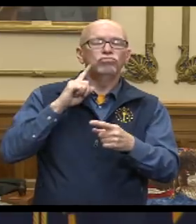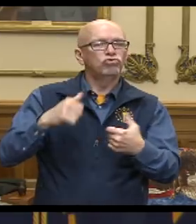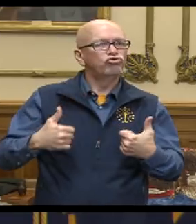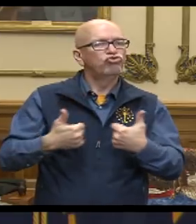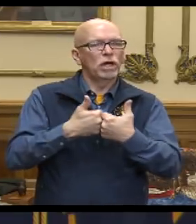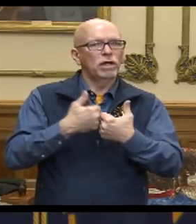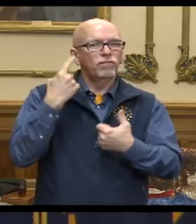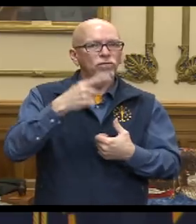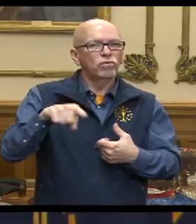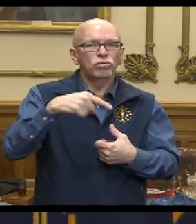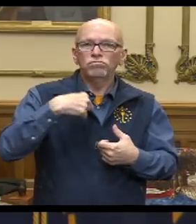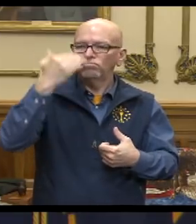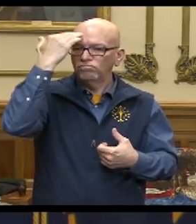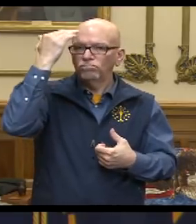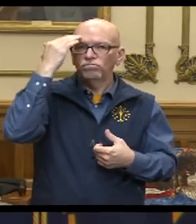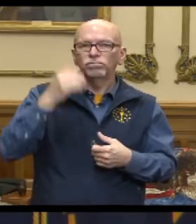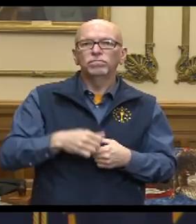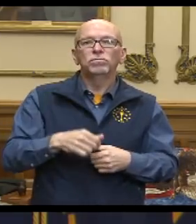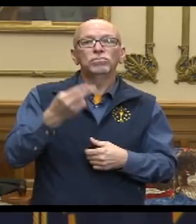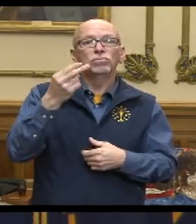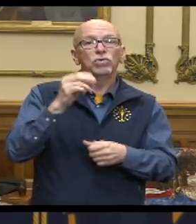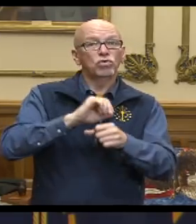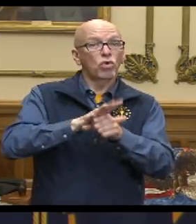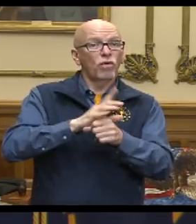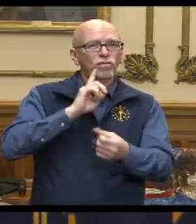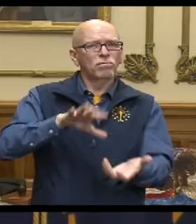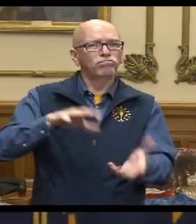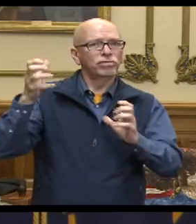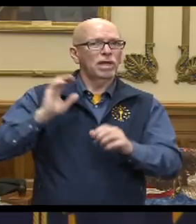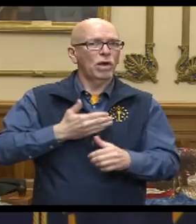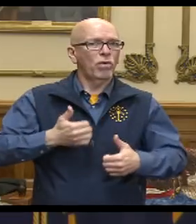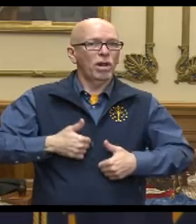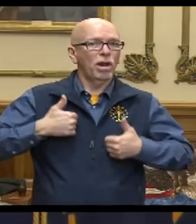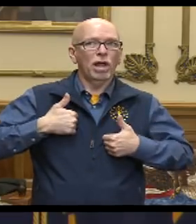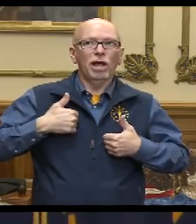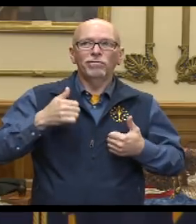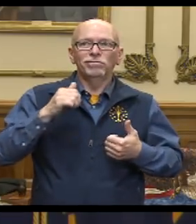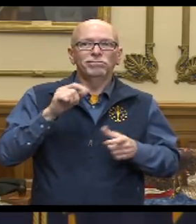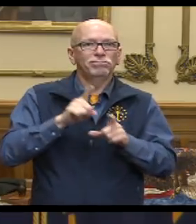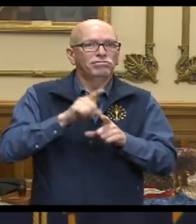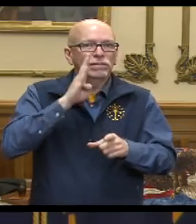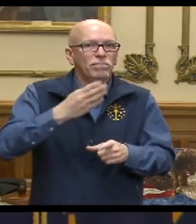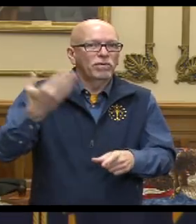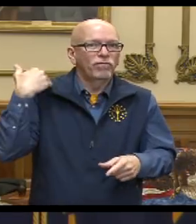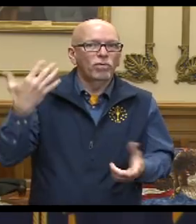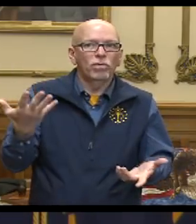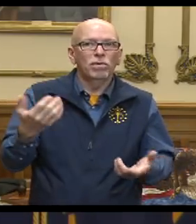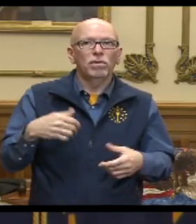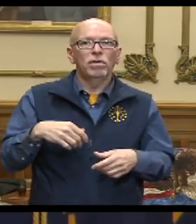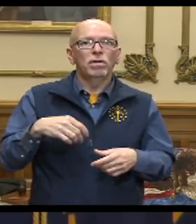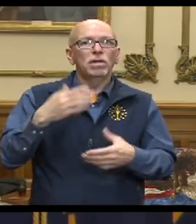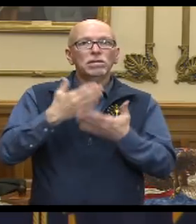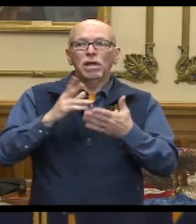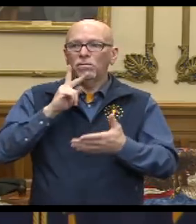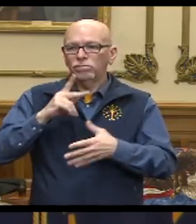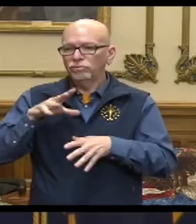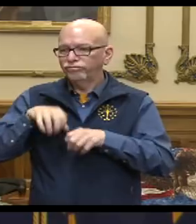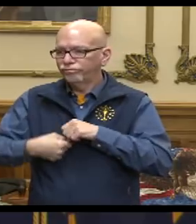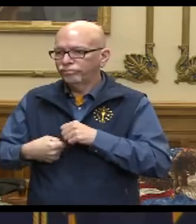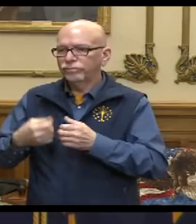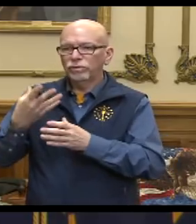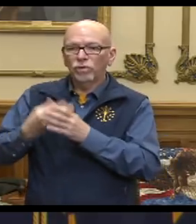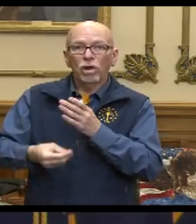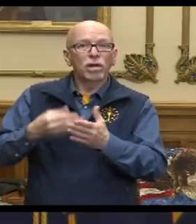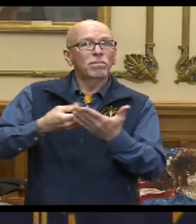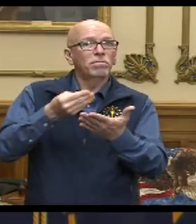Hoosiers. COVID-19 has disrupted our lives beyond description. brought grief to so many and financial difficulties